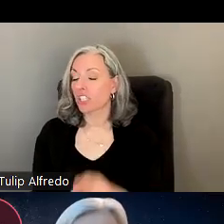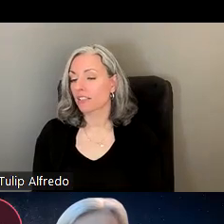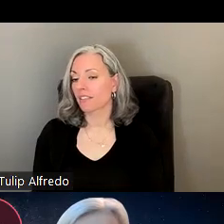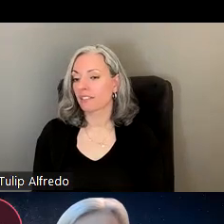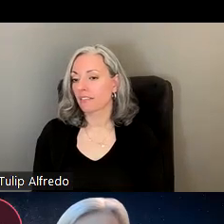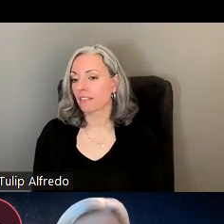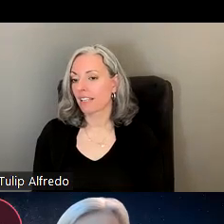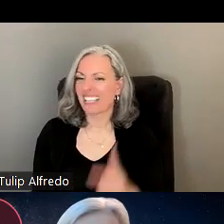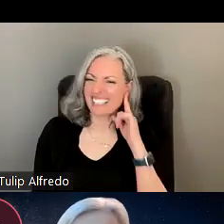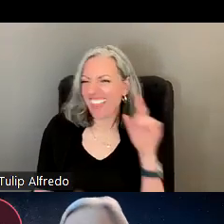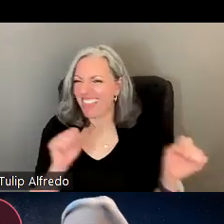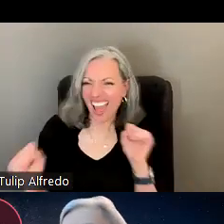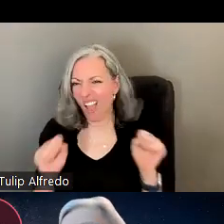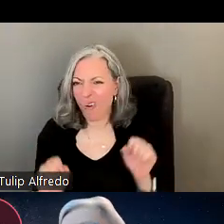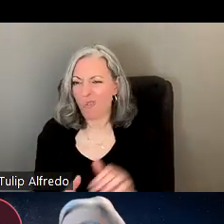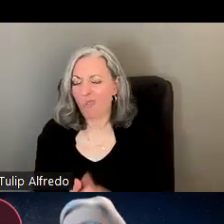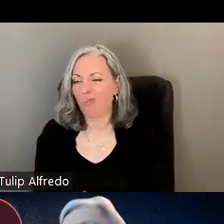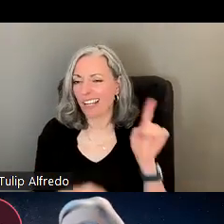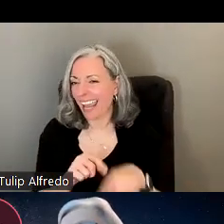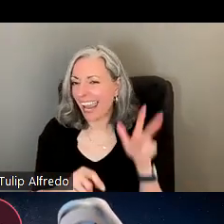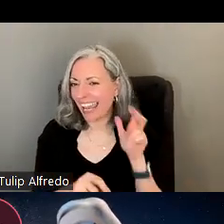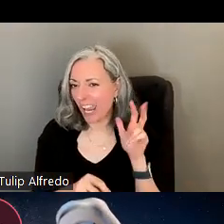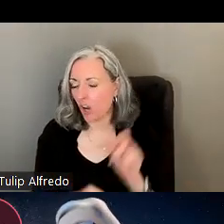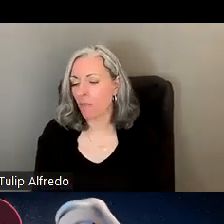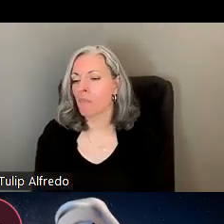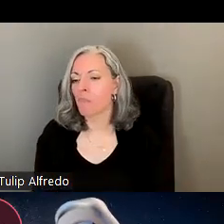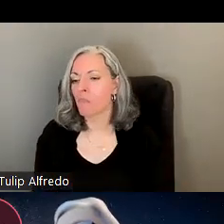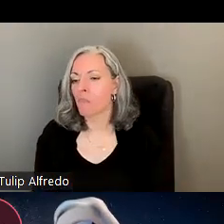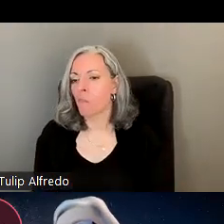you have a bit of background feed.